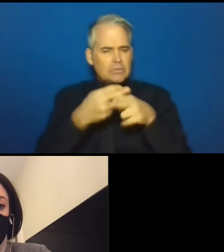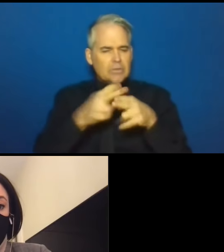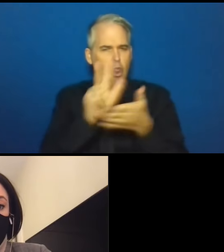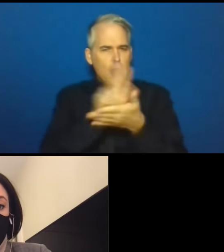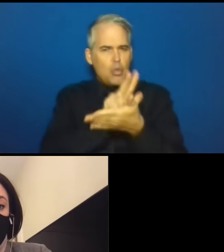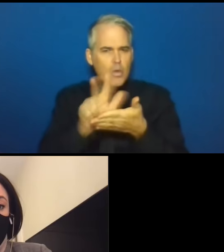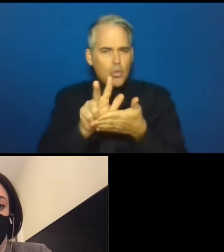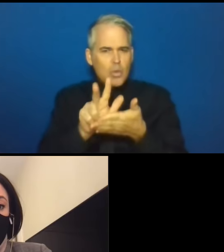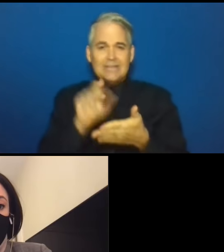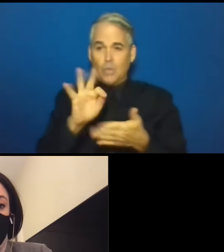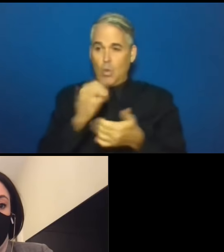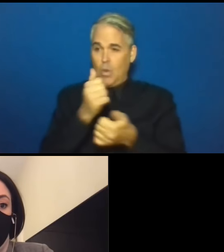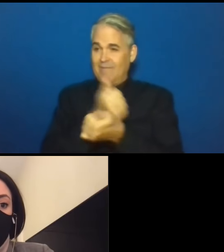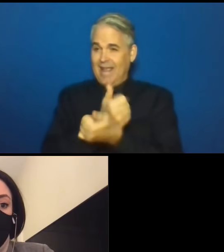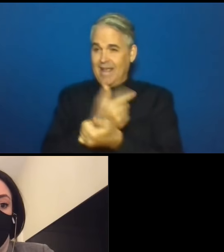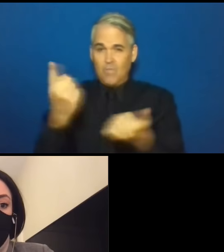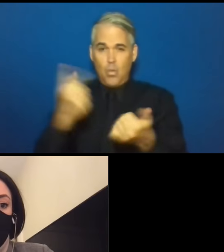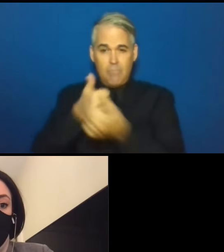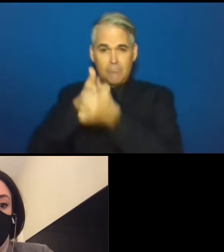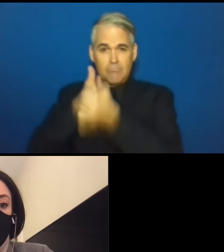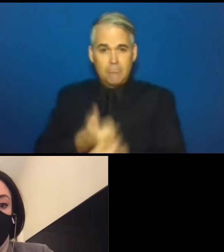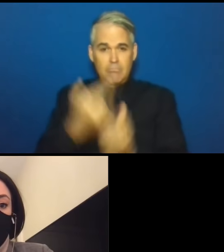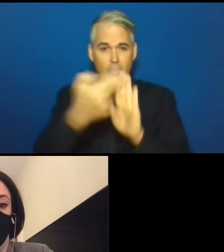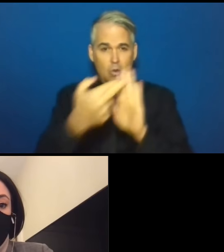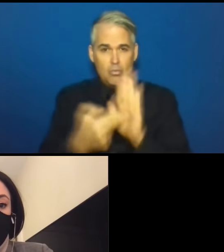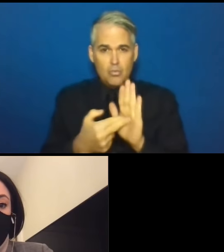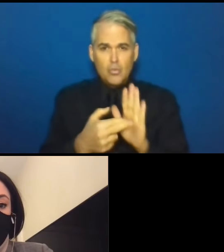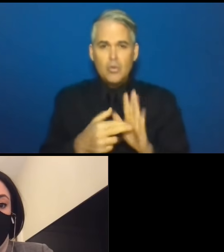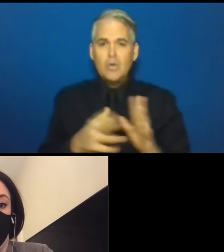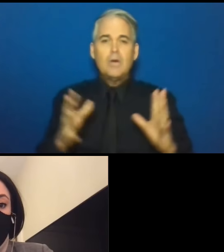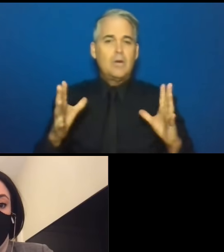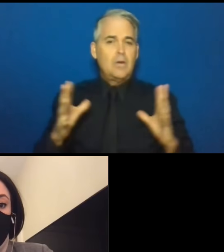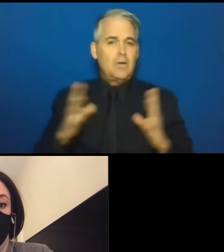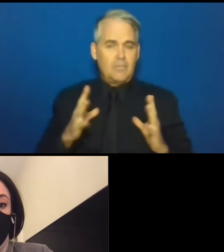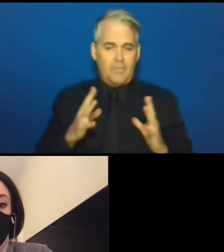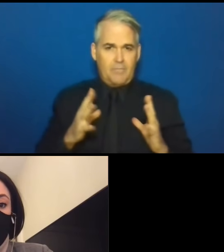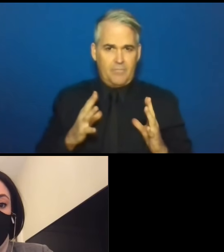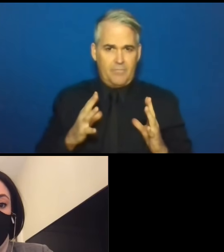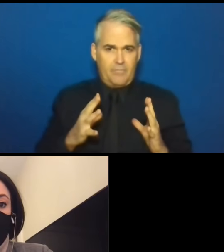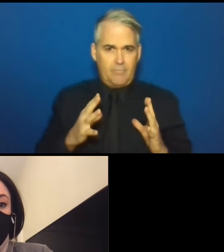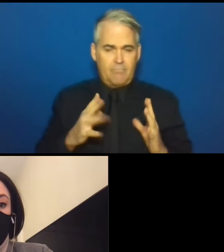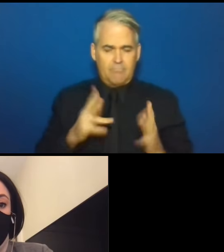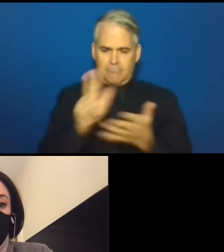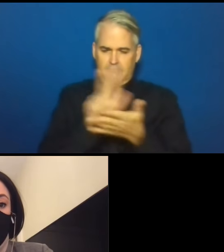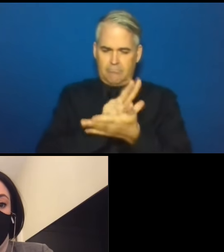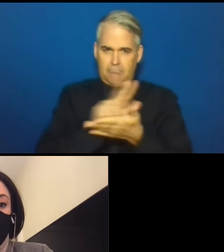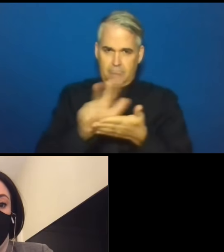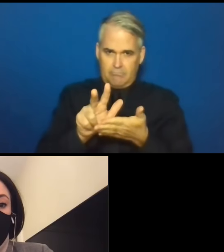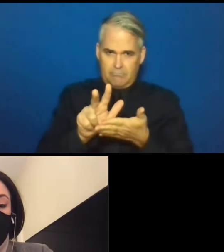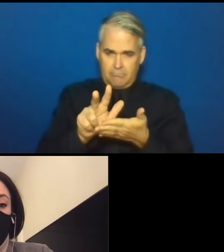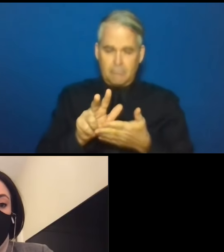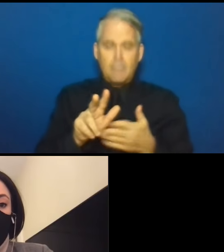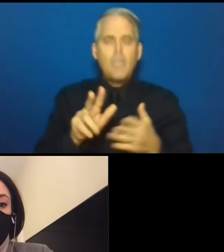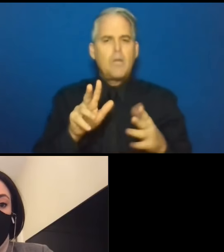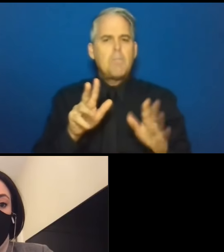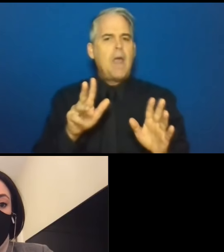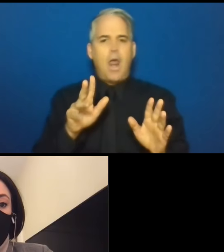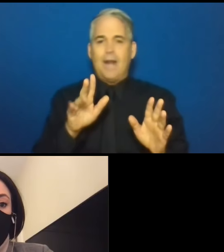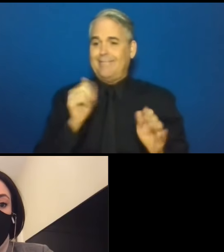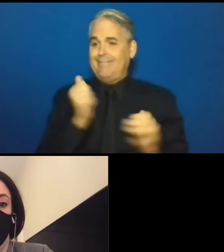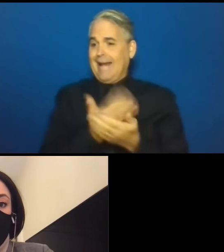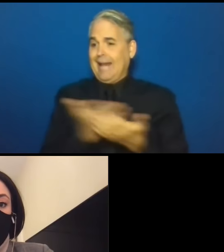pitching in, that it'll be a short time. It'll be 3 years, but Dieter's aware of what the restrictions are in place and will handle anything that comes forward as best of